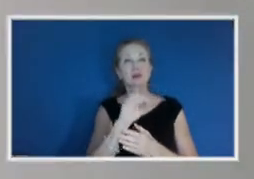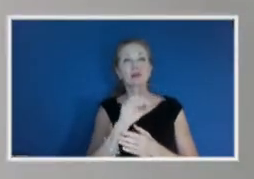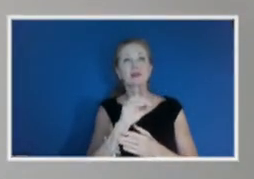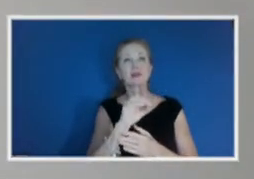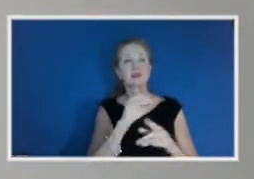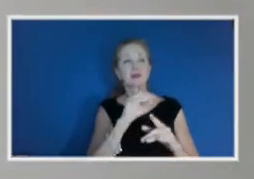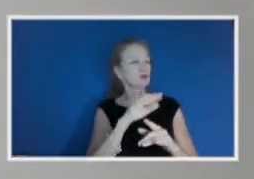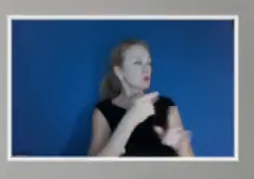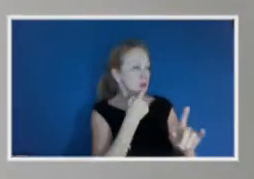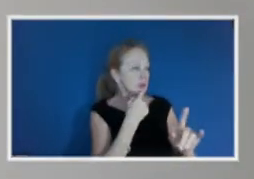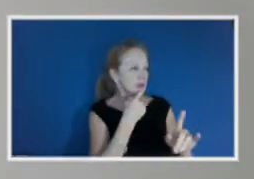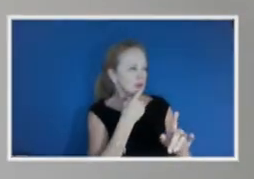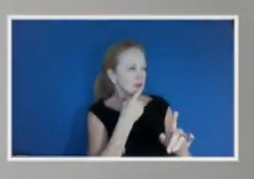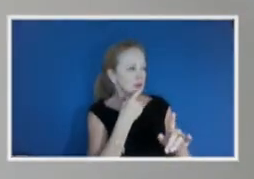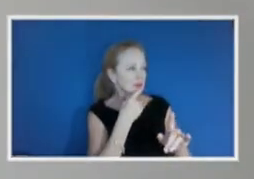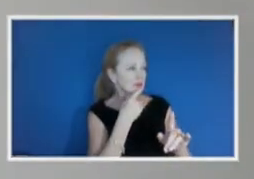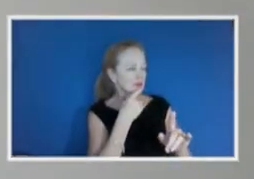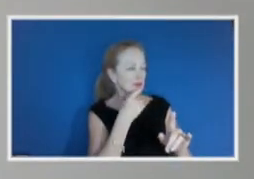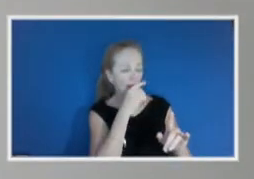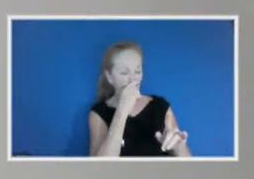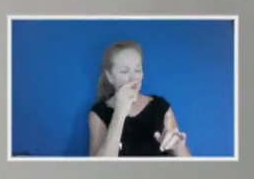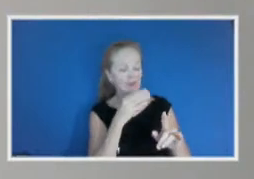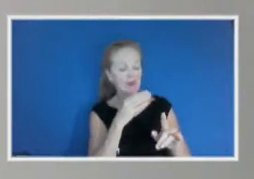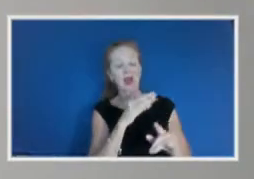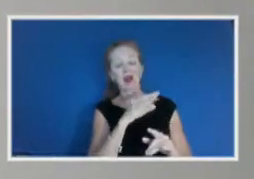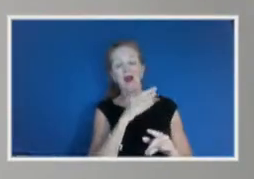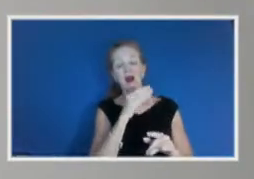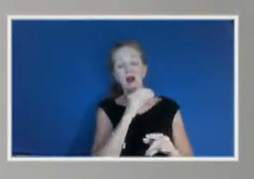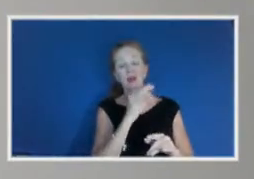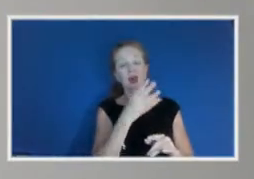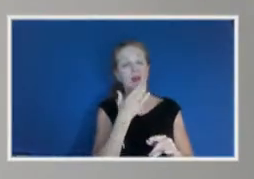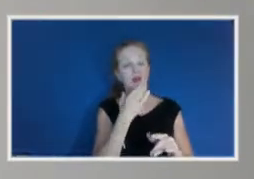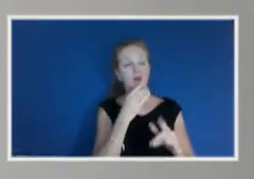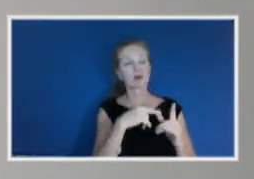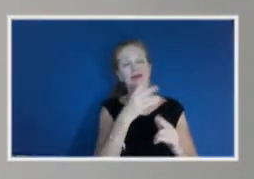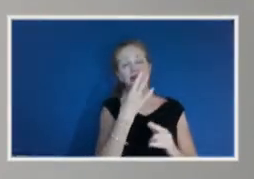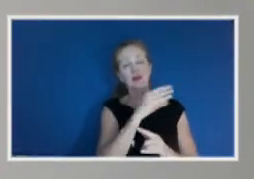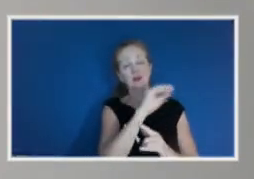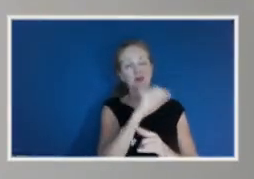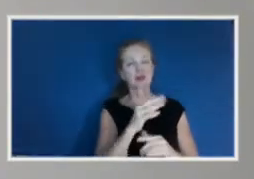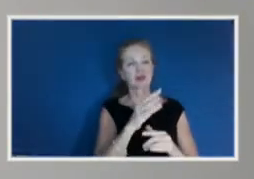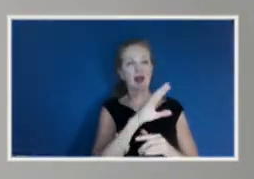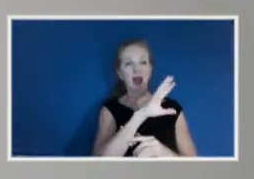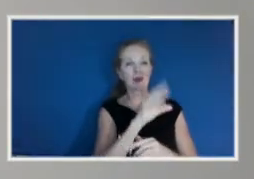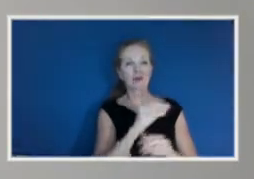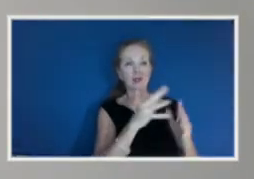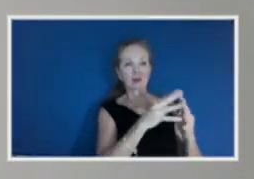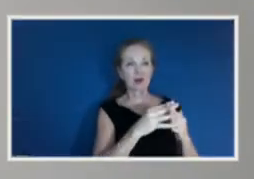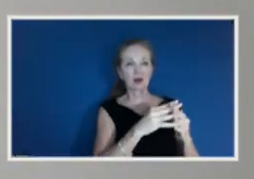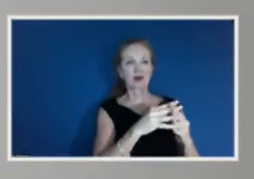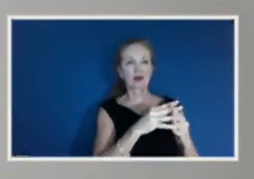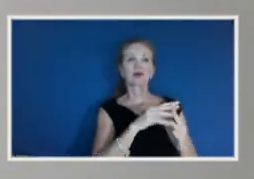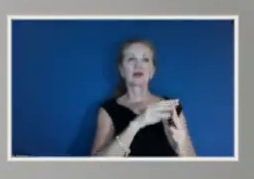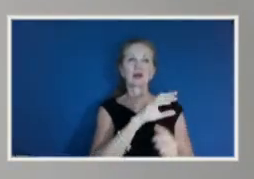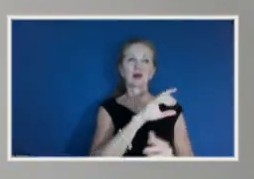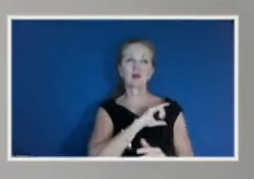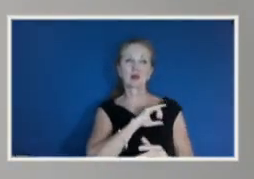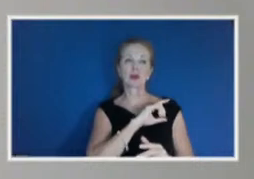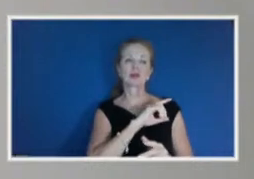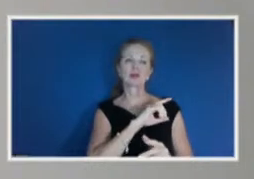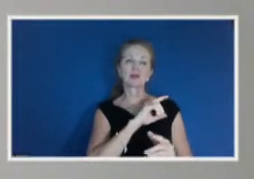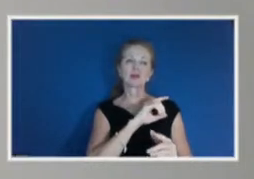said of color. So we have about 17% African American police officers, and then we have about